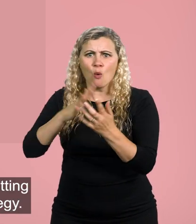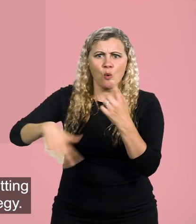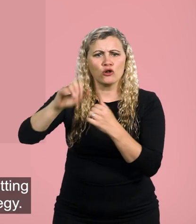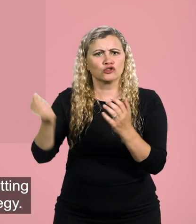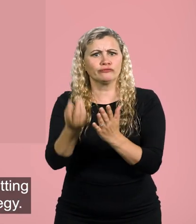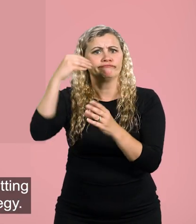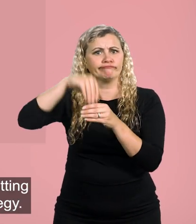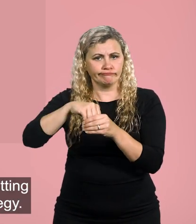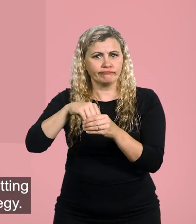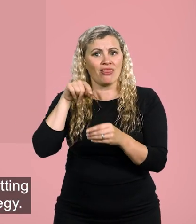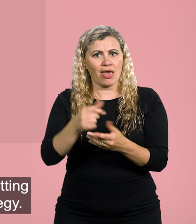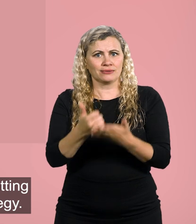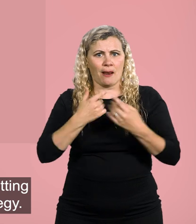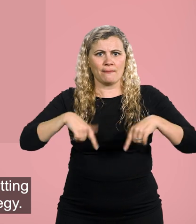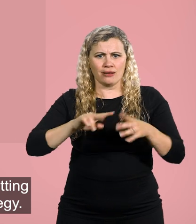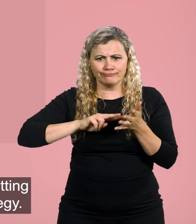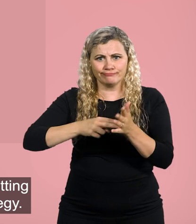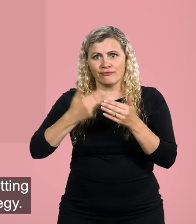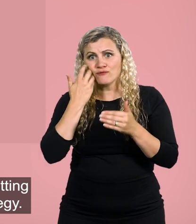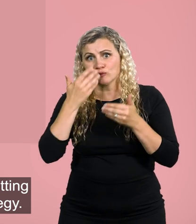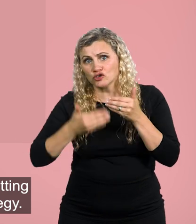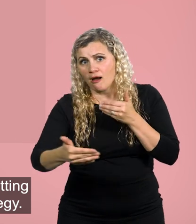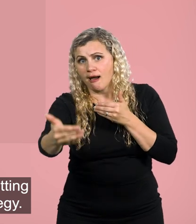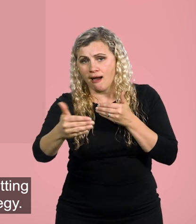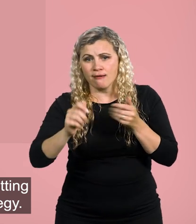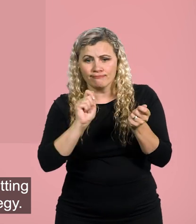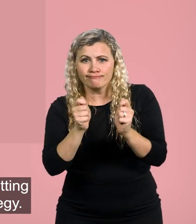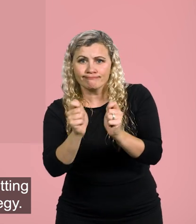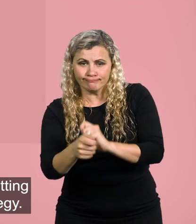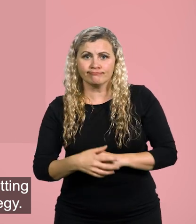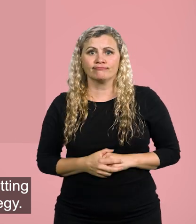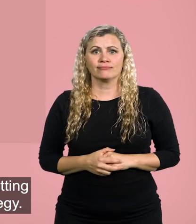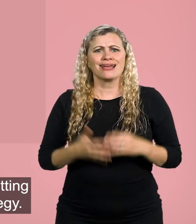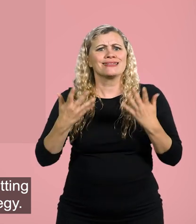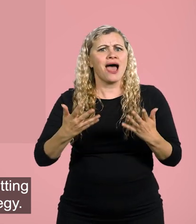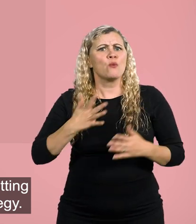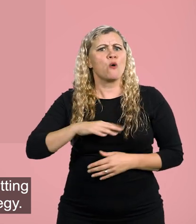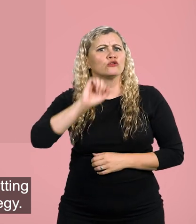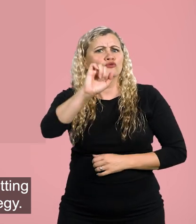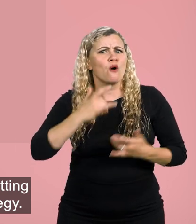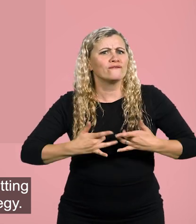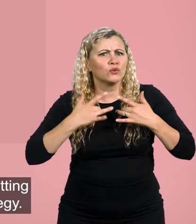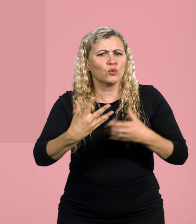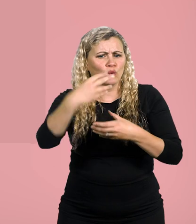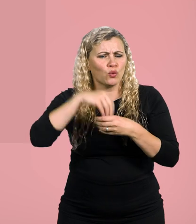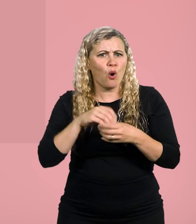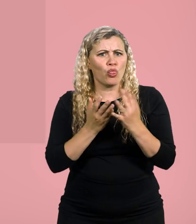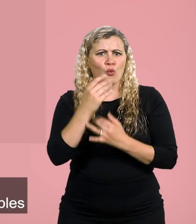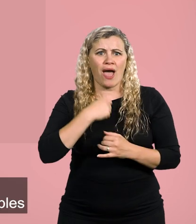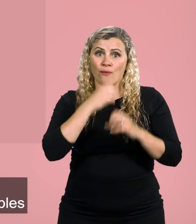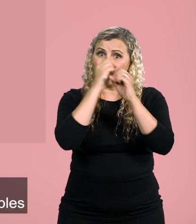vision statements and 11 cross-cutting principles to shape our future strategy